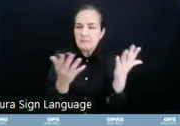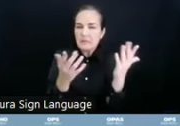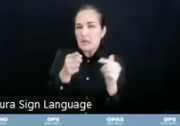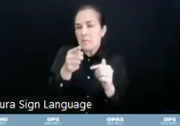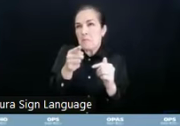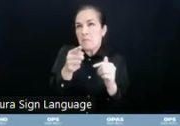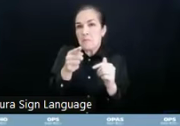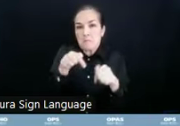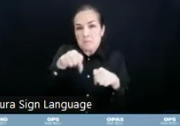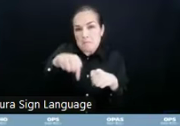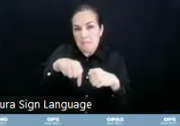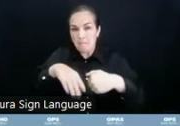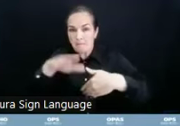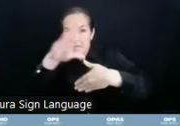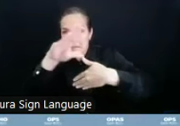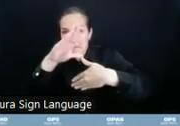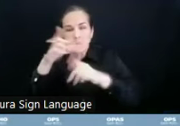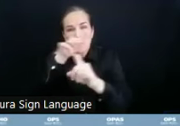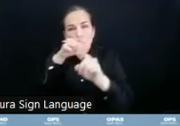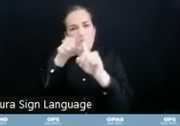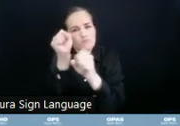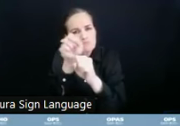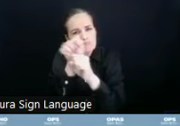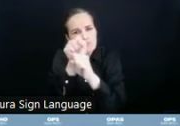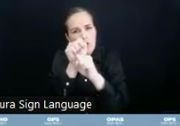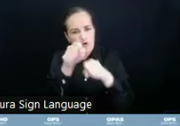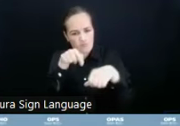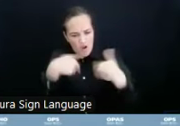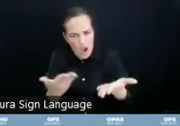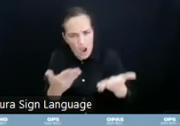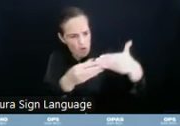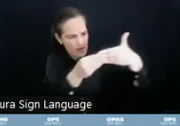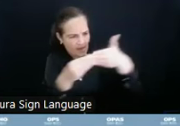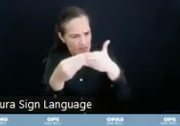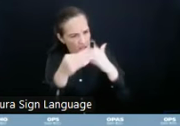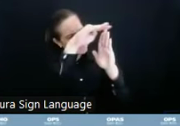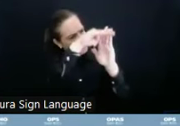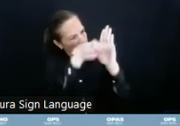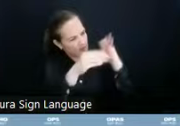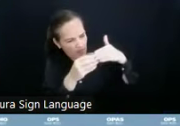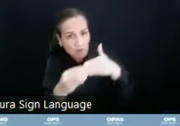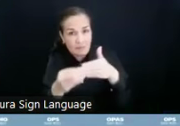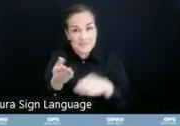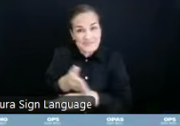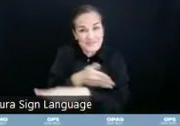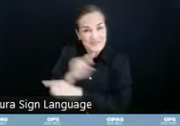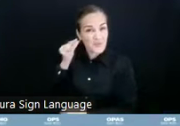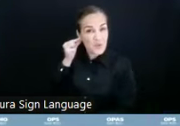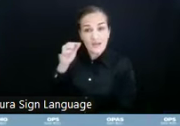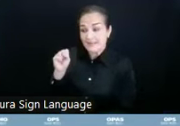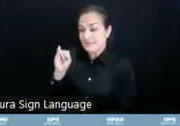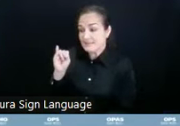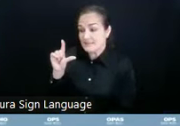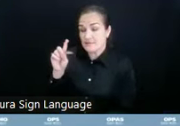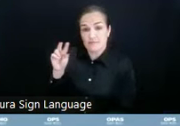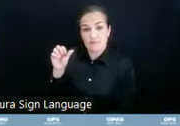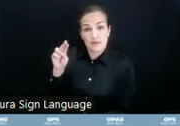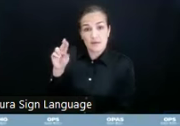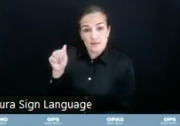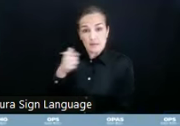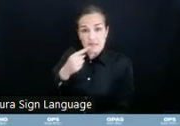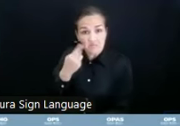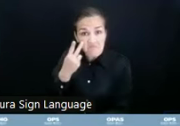nuestra región el trabajar en la what guía de acción, ¿no? working Ya on ha this comentado action Silvana guide would que mean actualmente, ¿me in dejan our ver si se